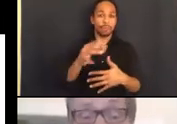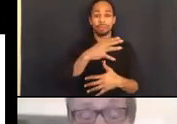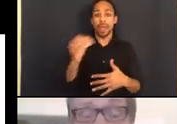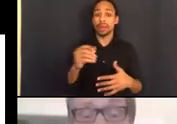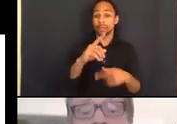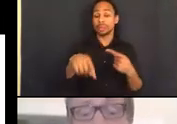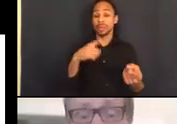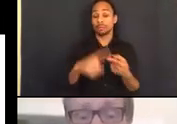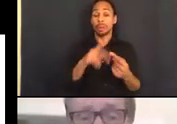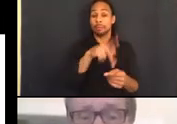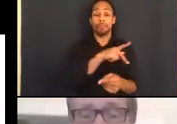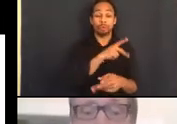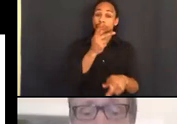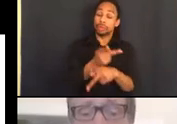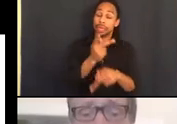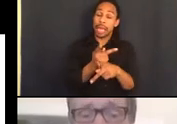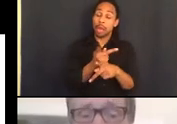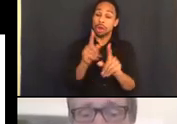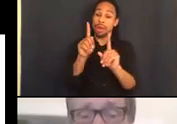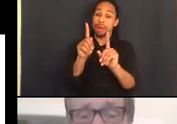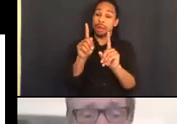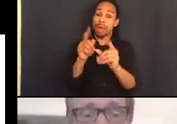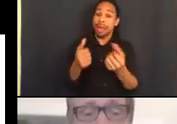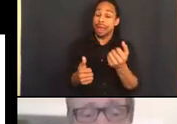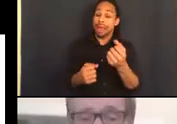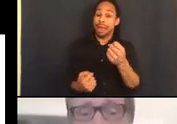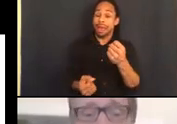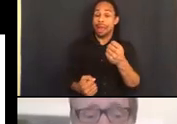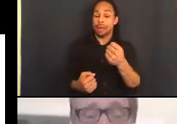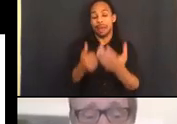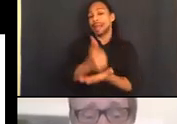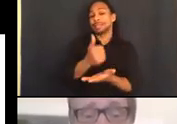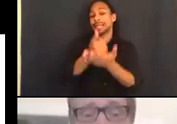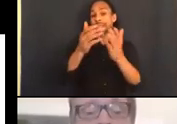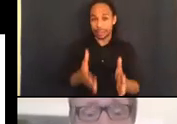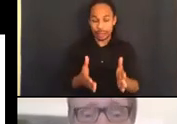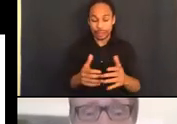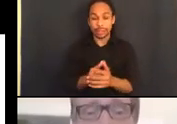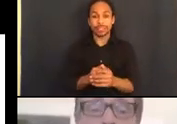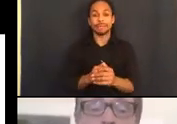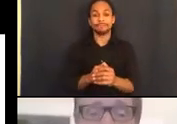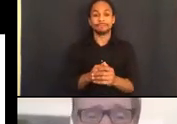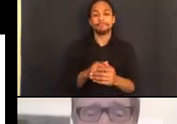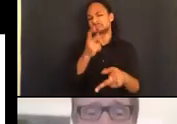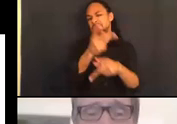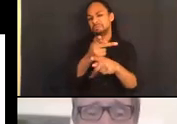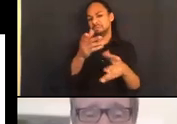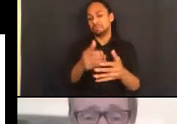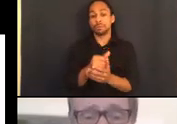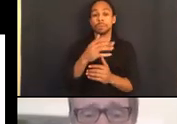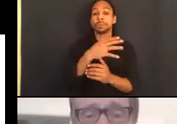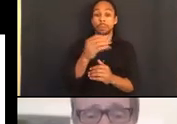care attendants and supports, including personal vent units during hospitalization. It also includes aids